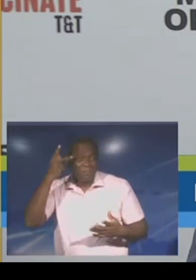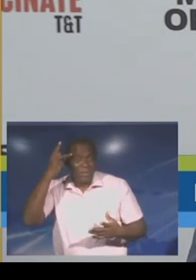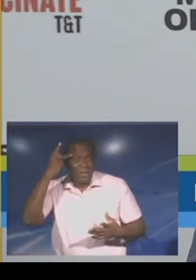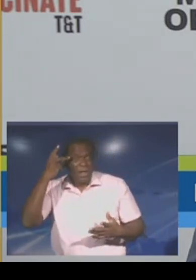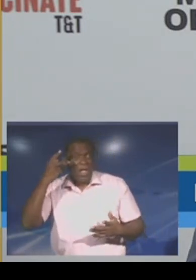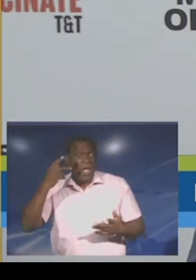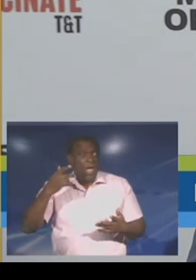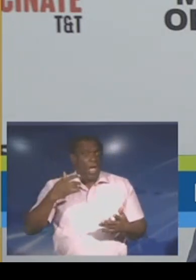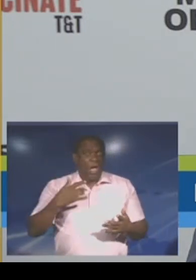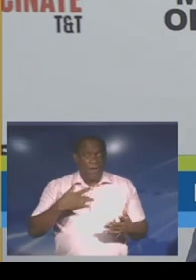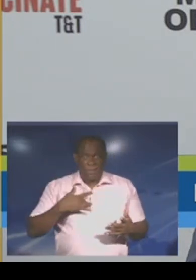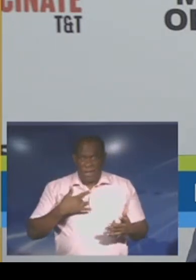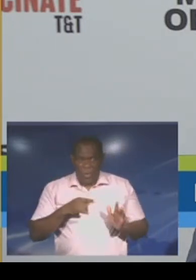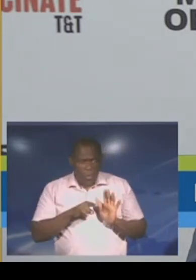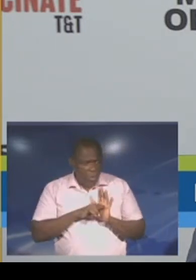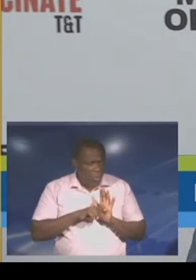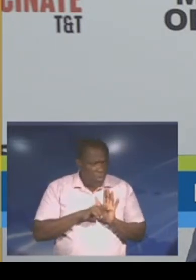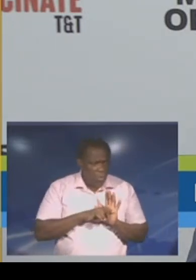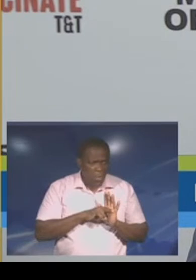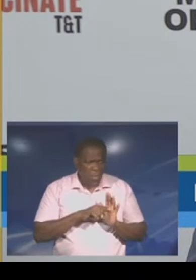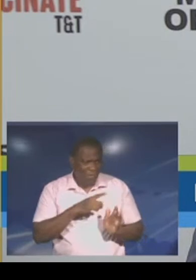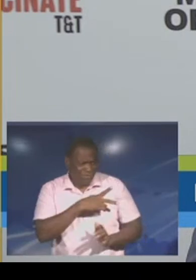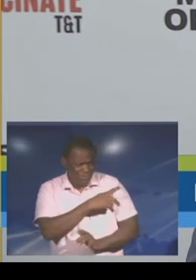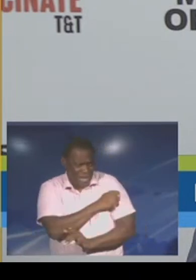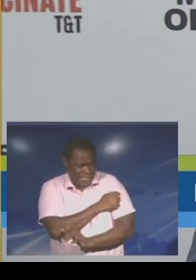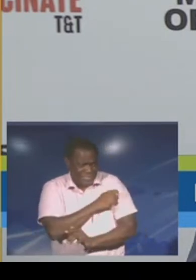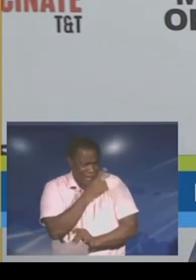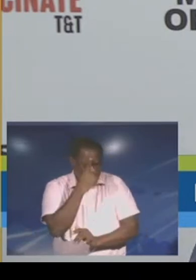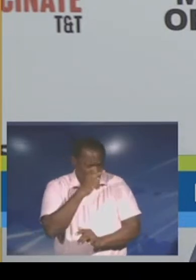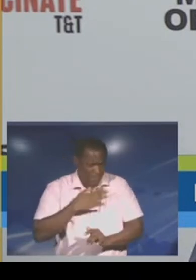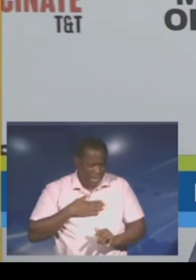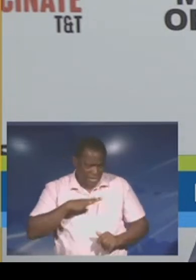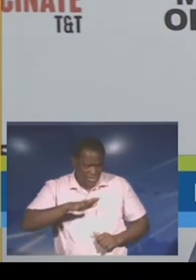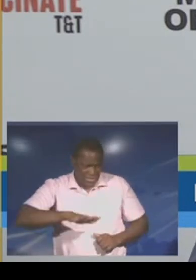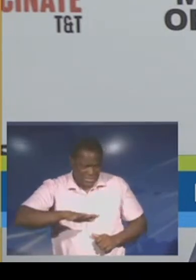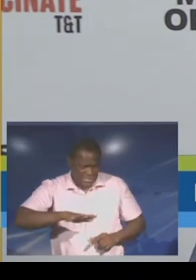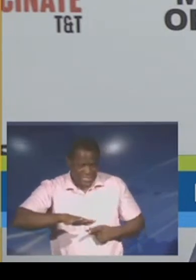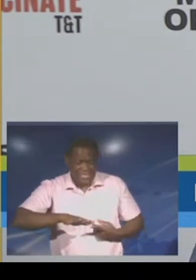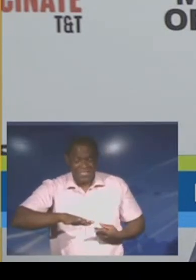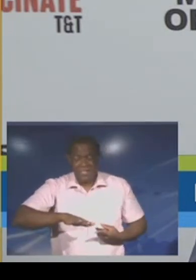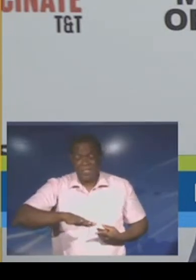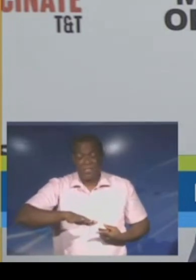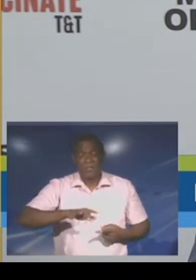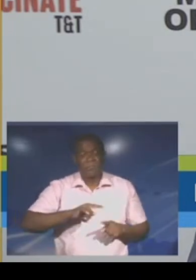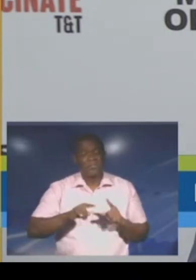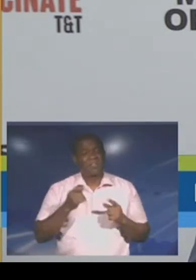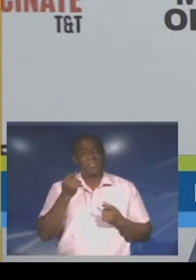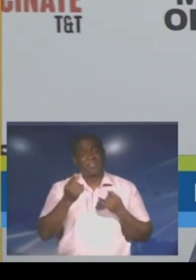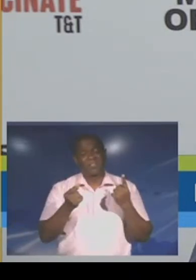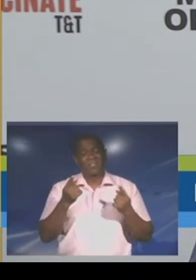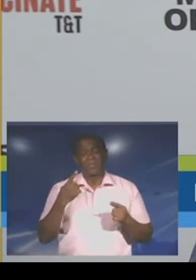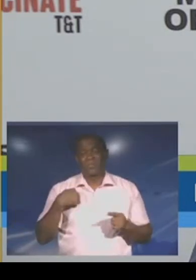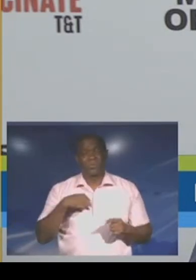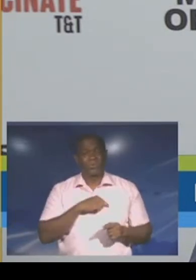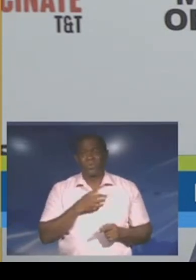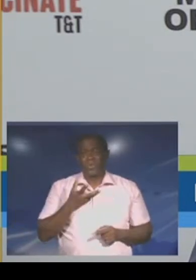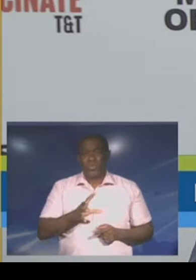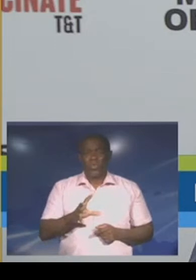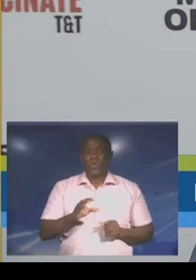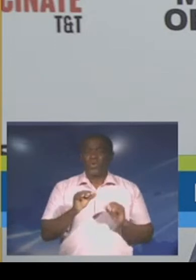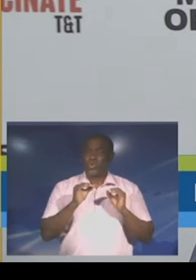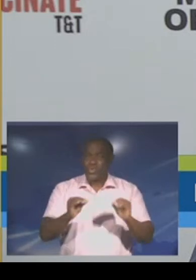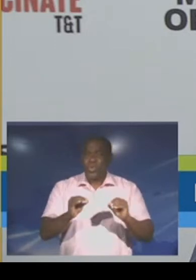a real pity, because we don't want any child to come down with measles, mumps, rubella, yellow